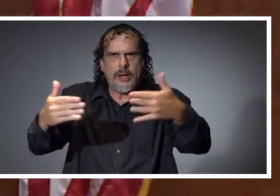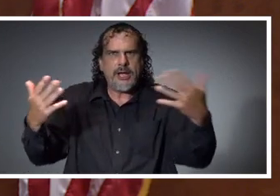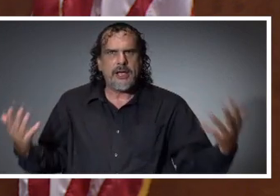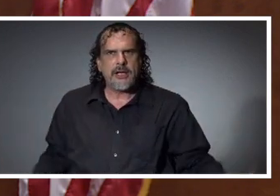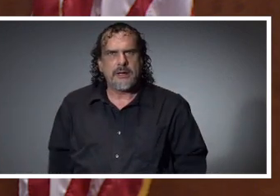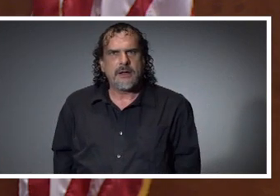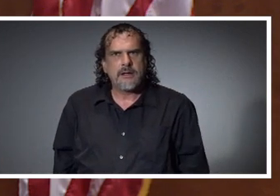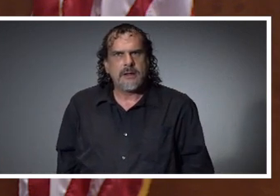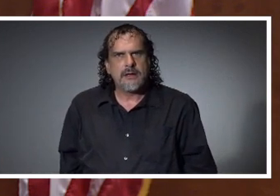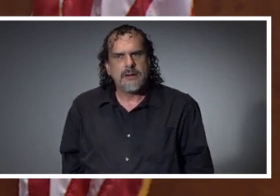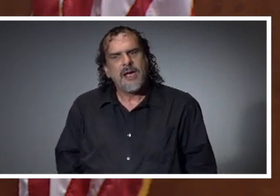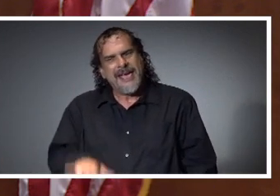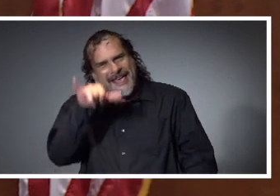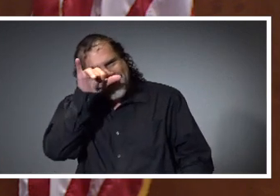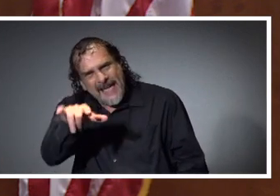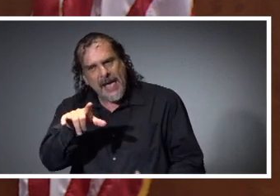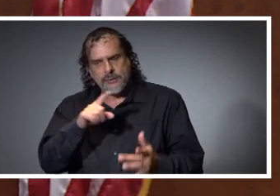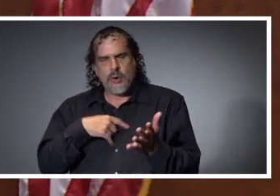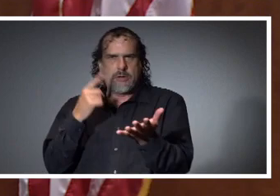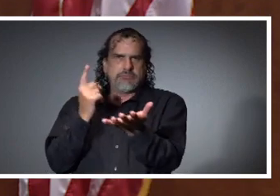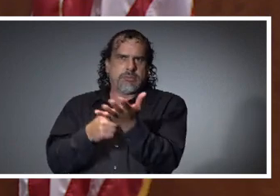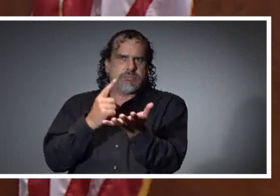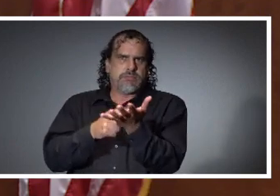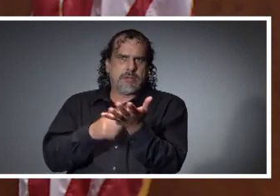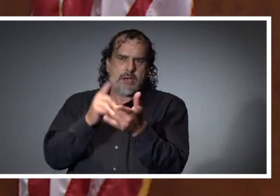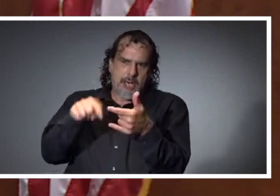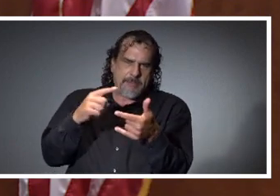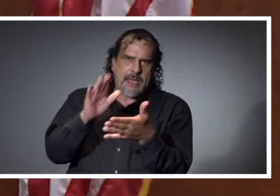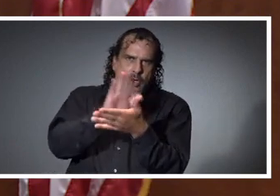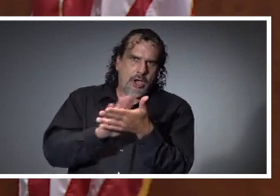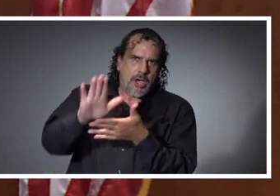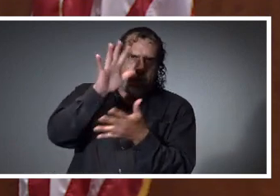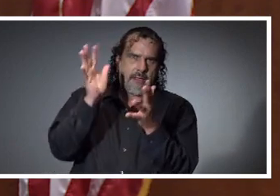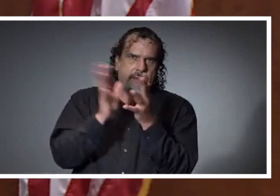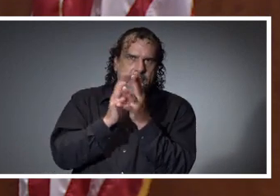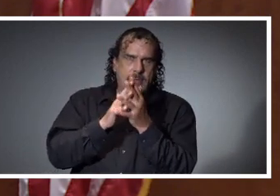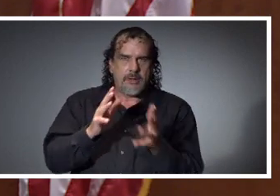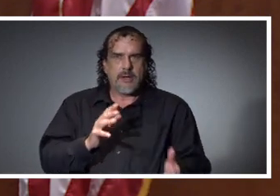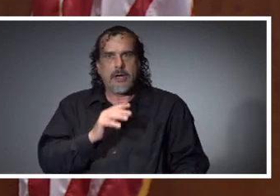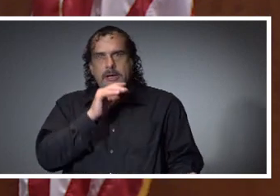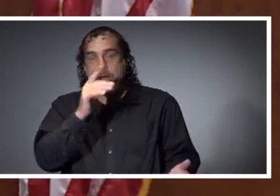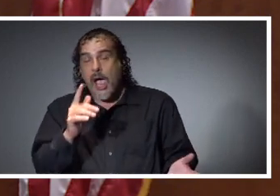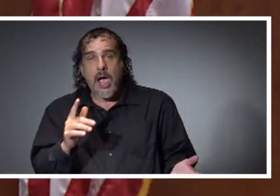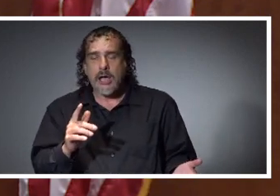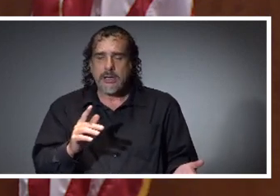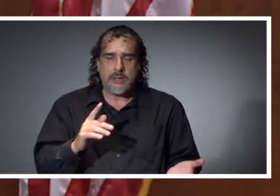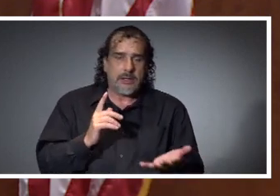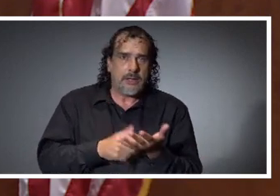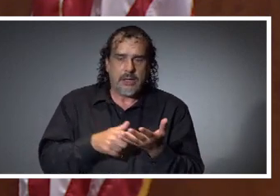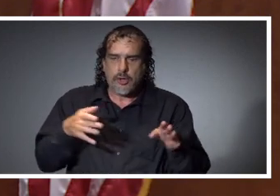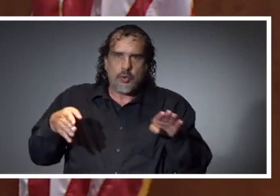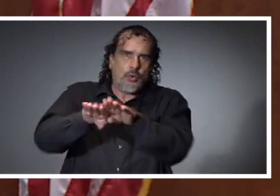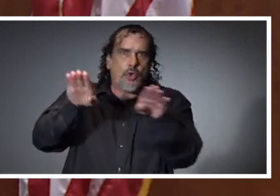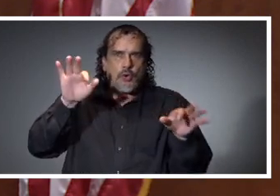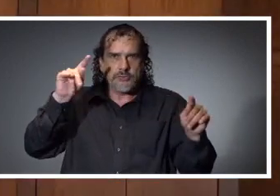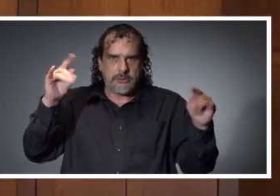that that's where the conversation should be around college football, not an effort to shut it down.